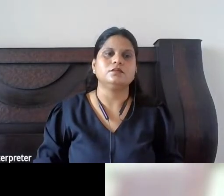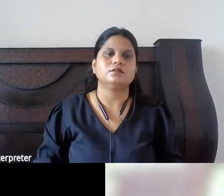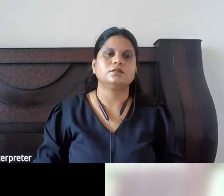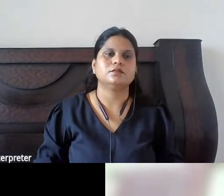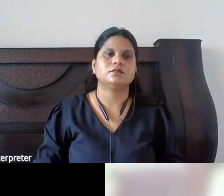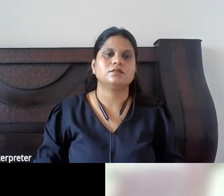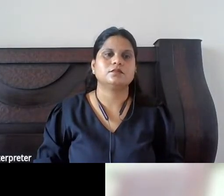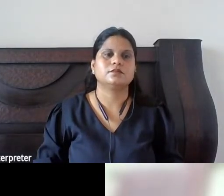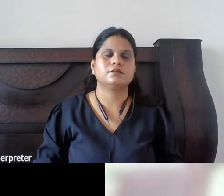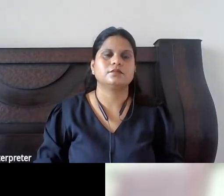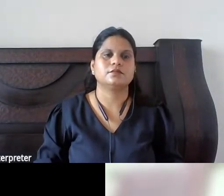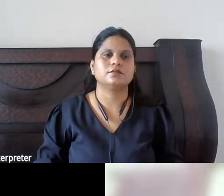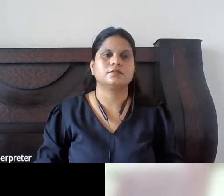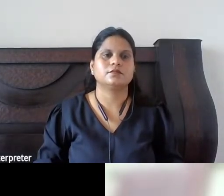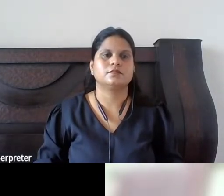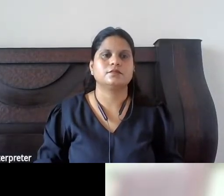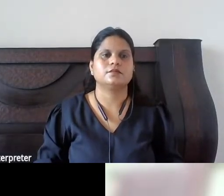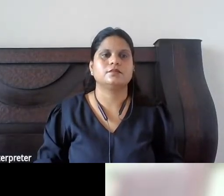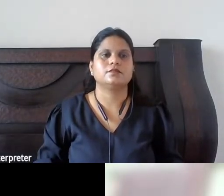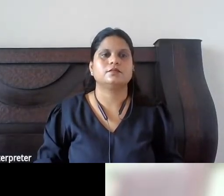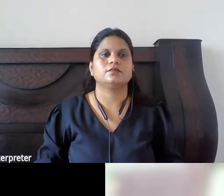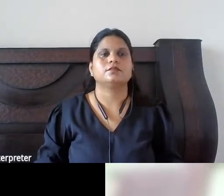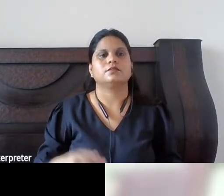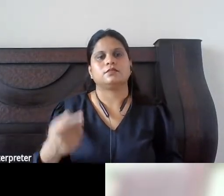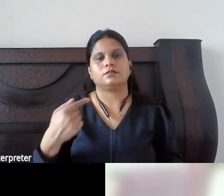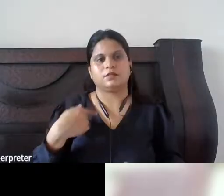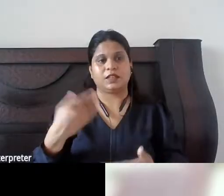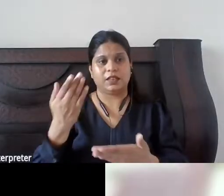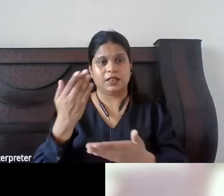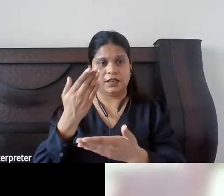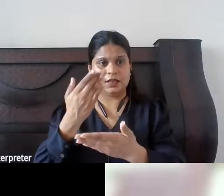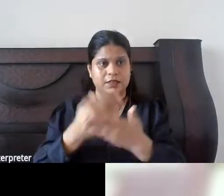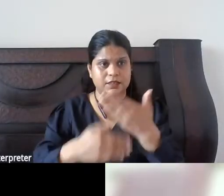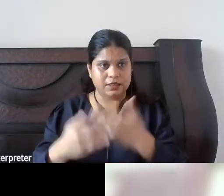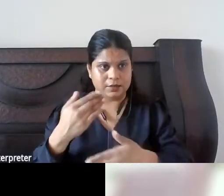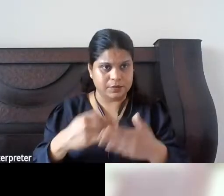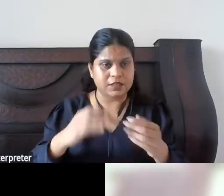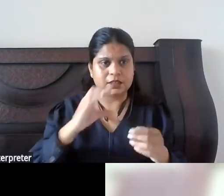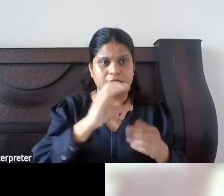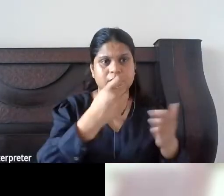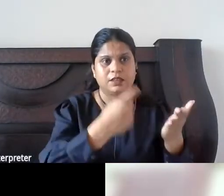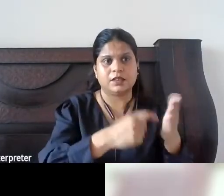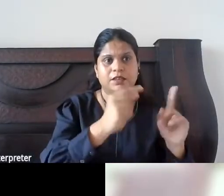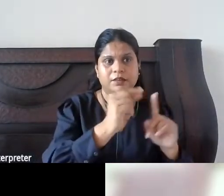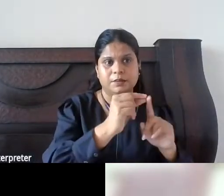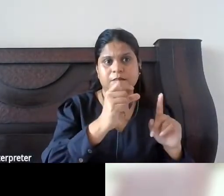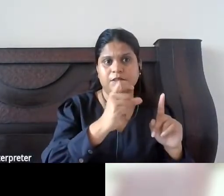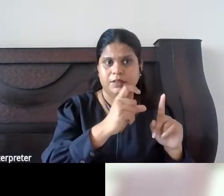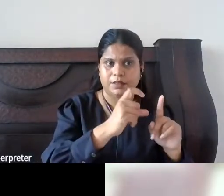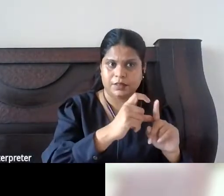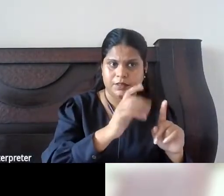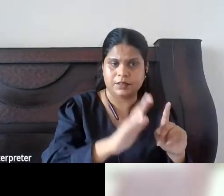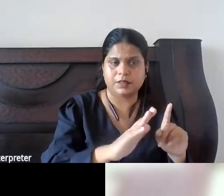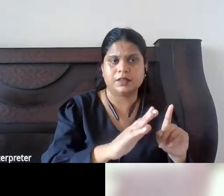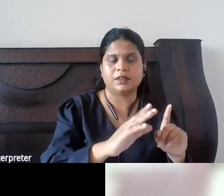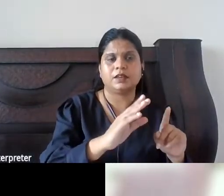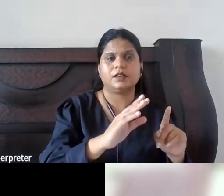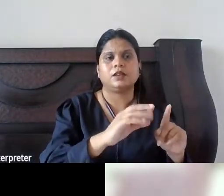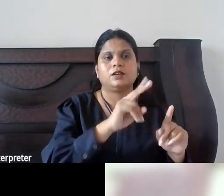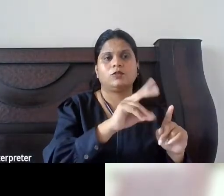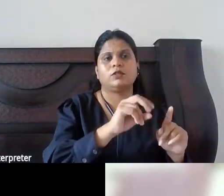the definition of disability as per the CRPD. And Rights of Persons with Disabilities Act 2016 is